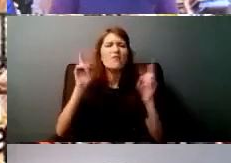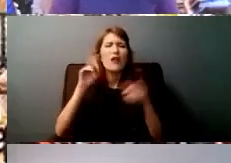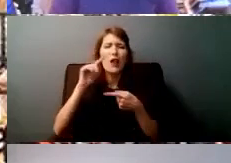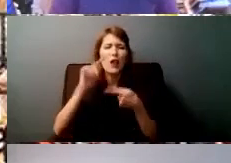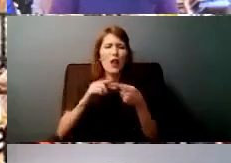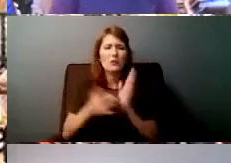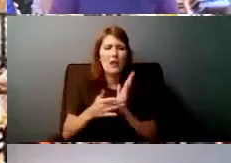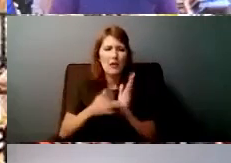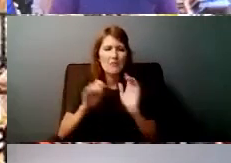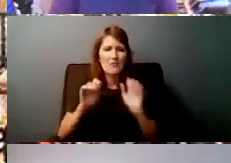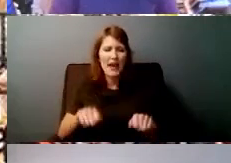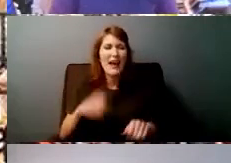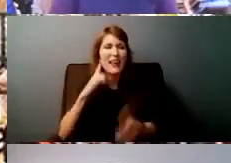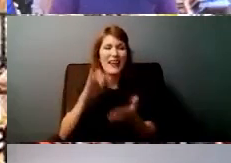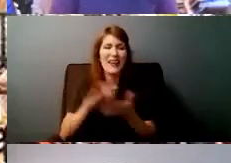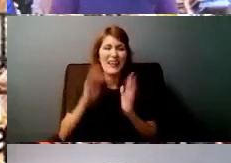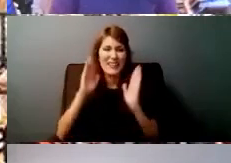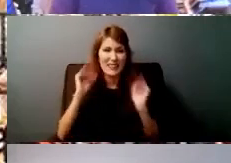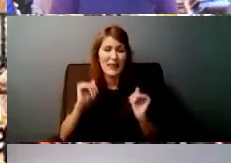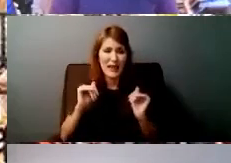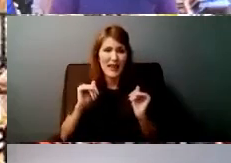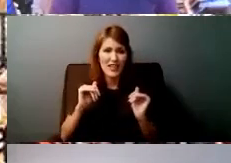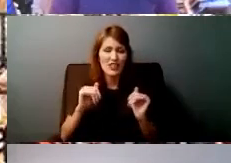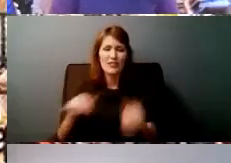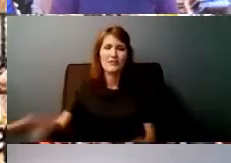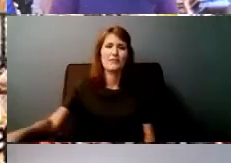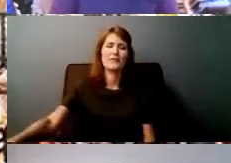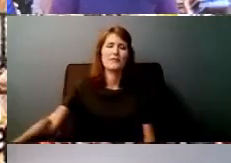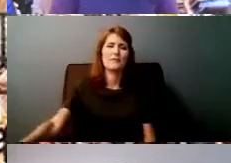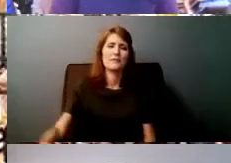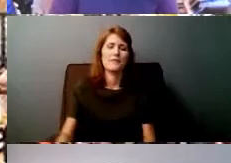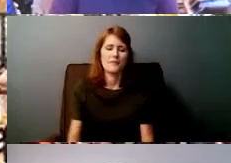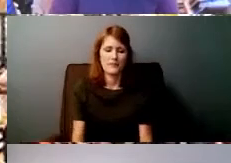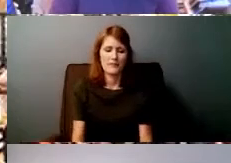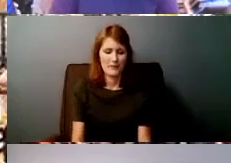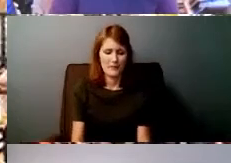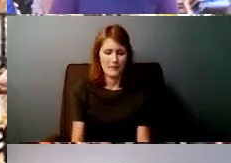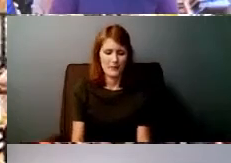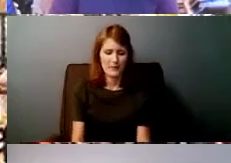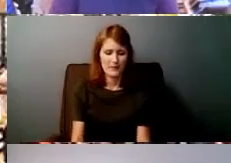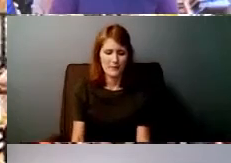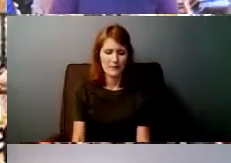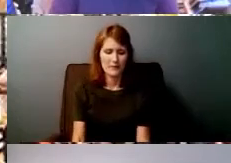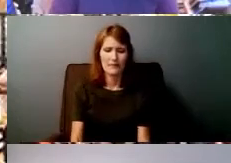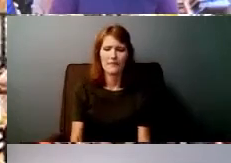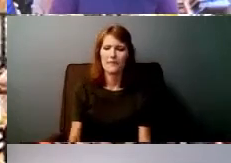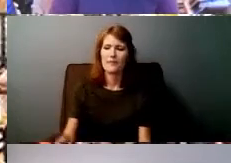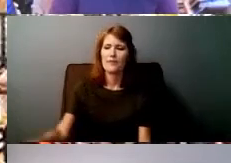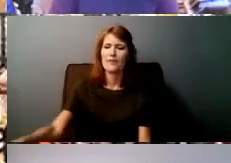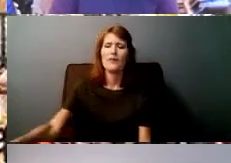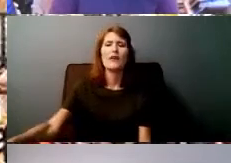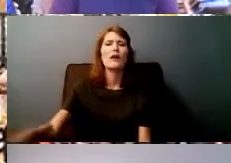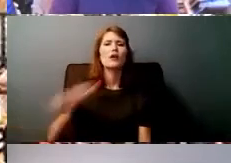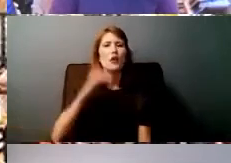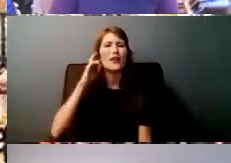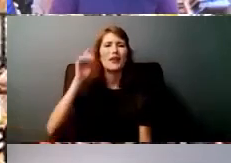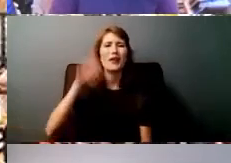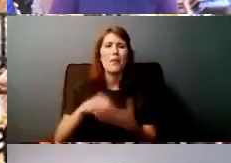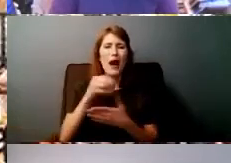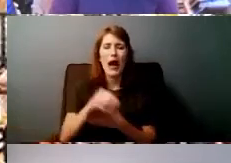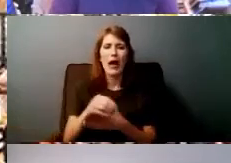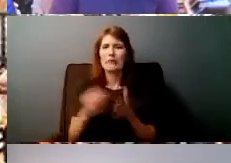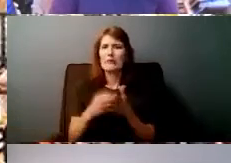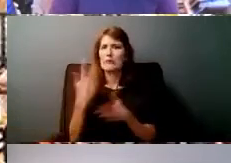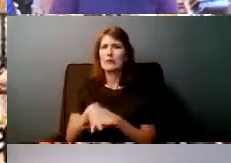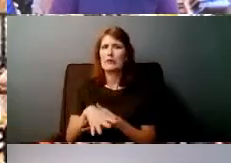think that's the expectation. So don't think you have to go and buy expensive lights. Do not think you have to go buy an